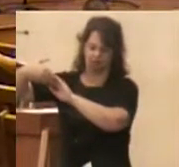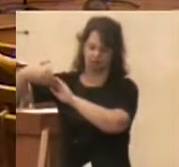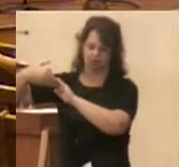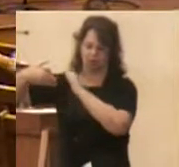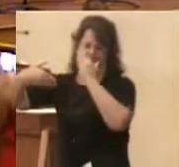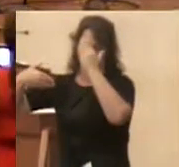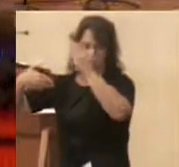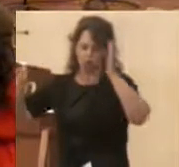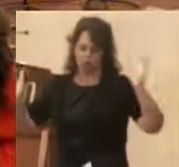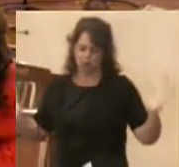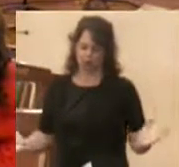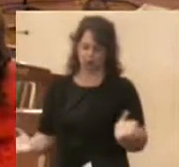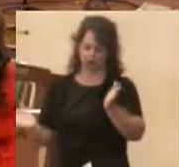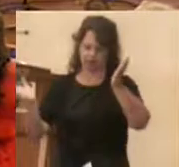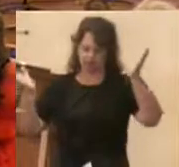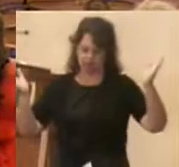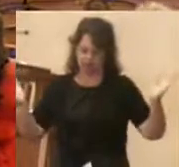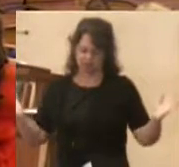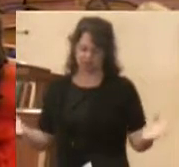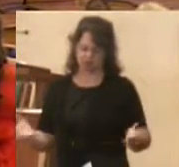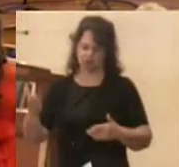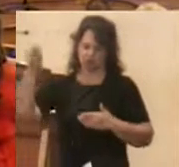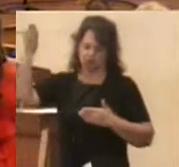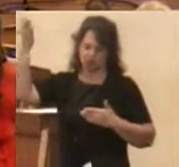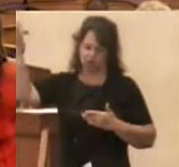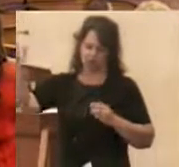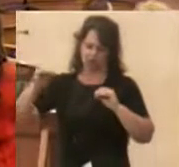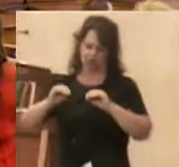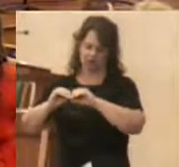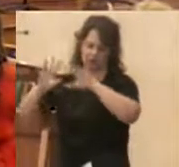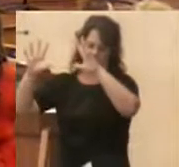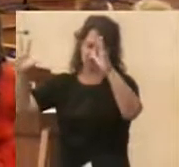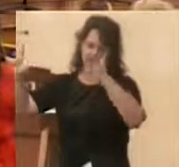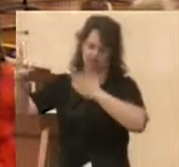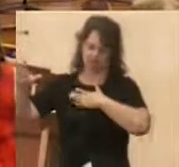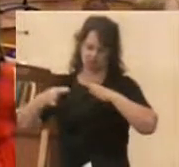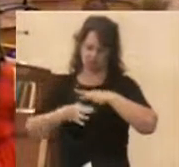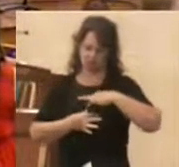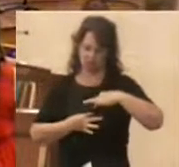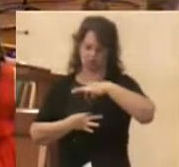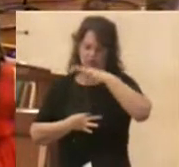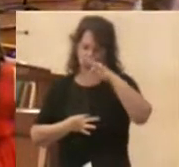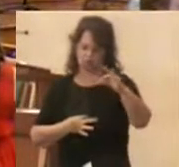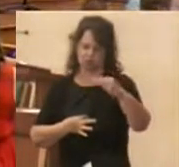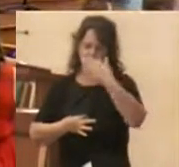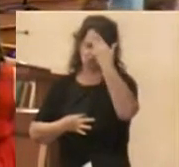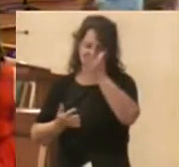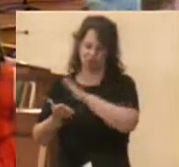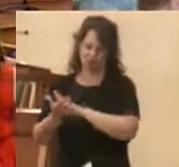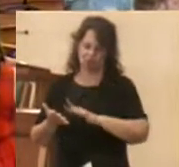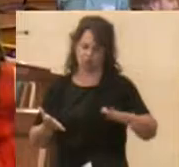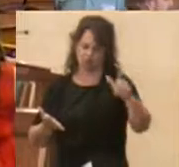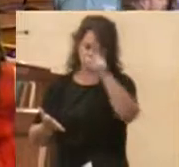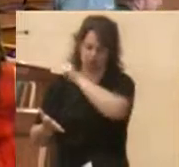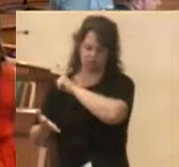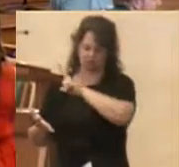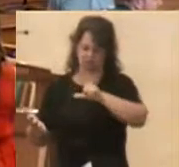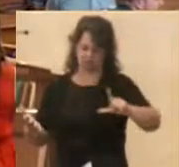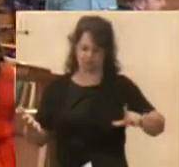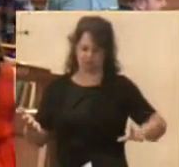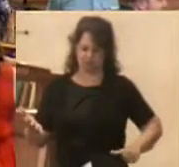soul, I'm in your glory, Lord. When the rocks are just too sharp, when the rains bring